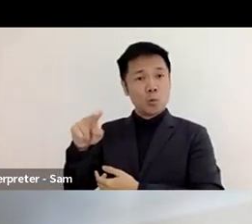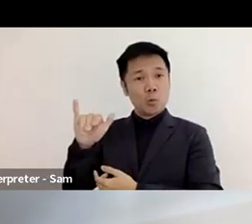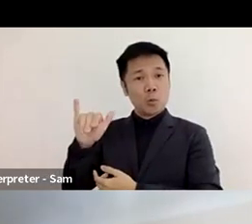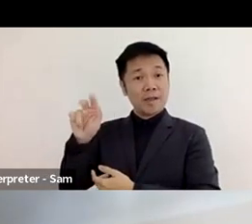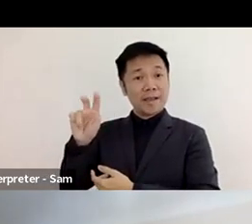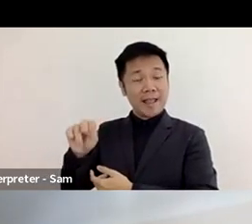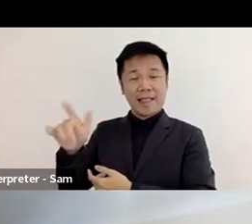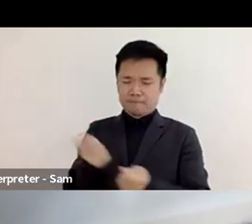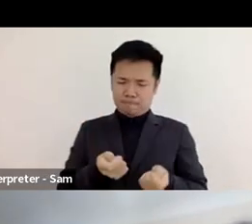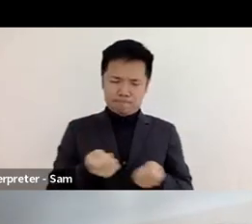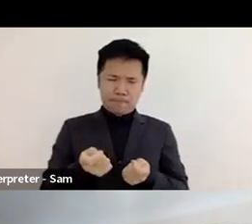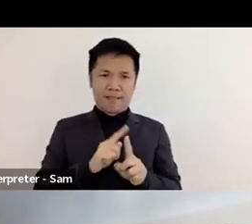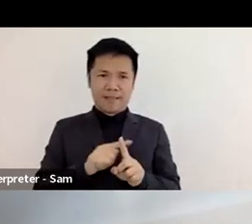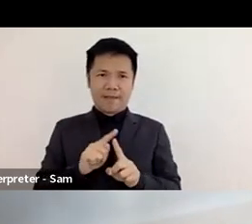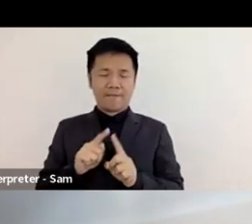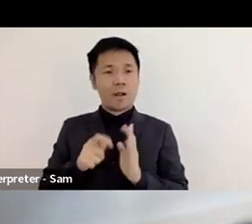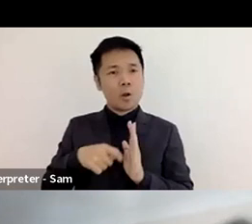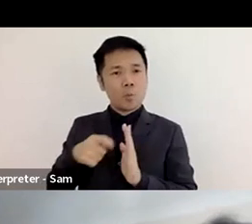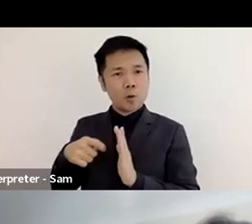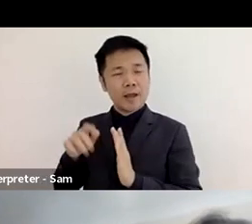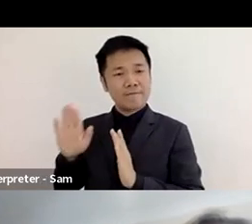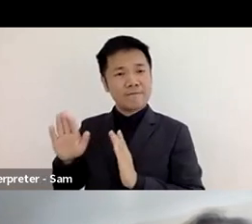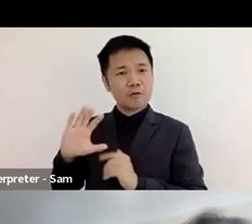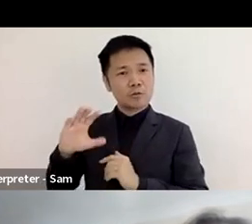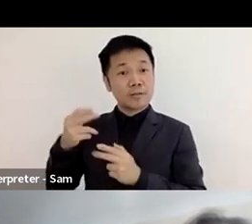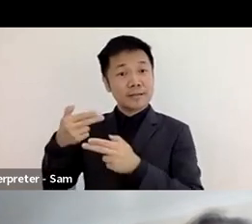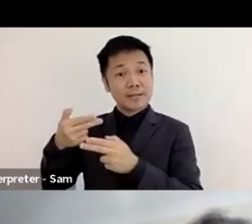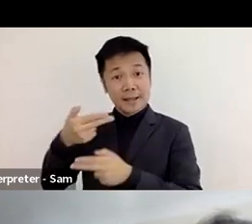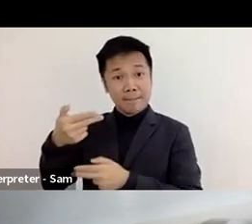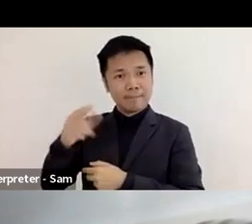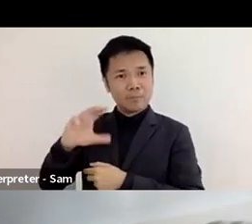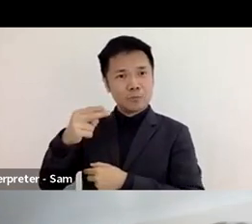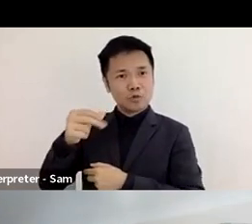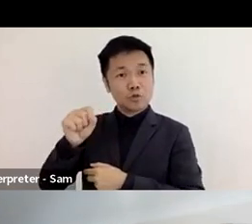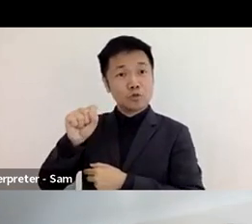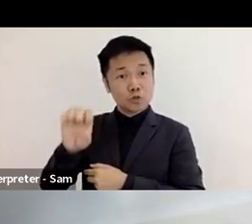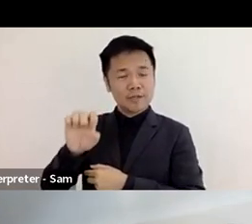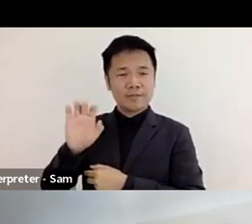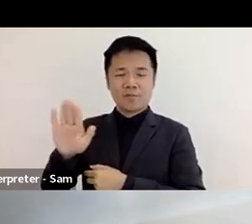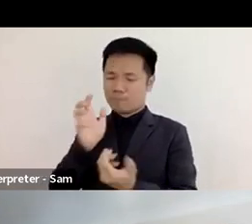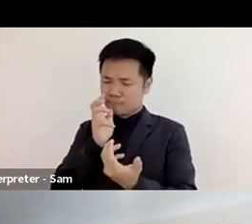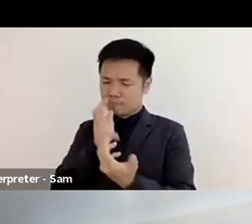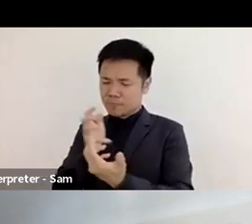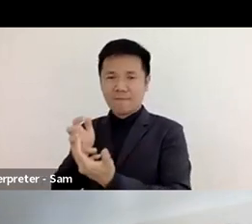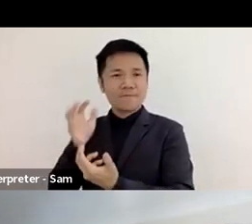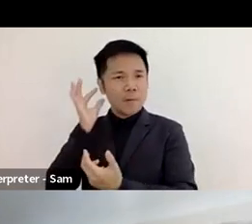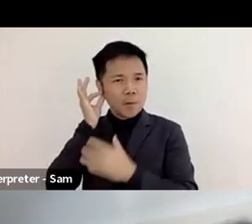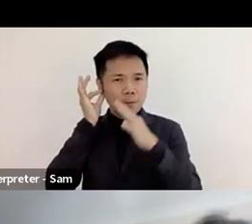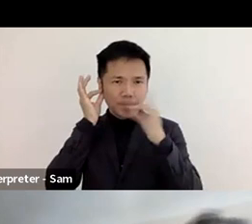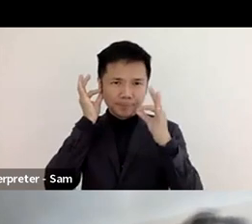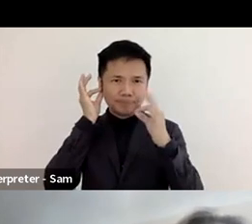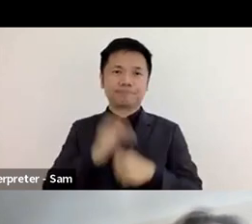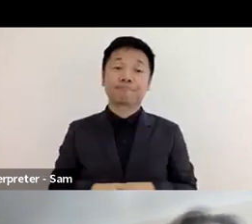projects of CHASE, the organization covering women and the gender related issues. Our third